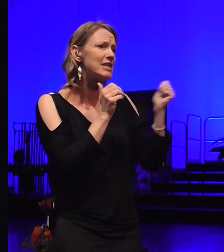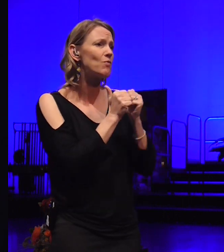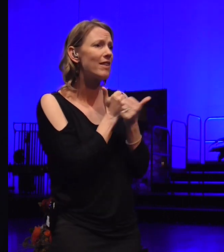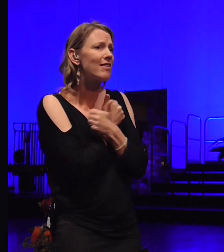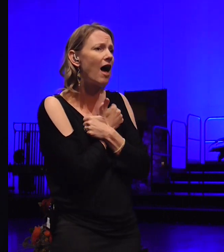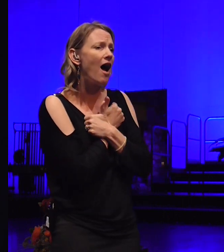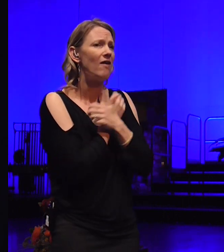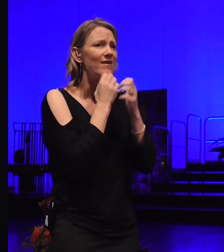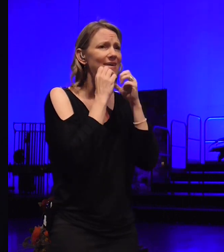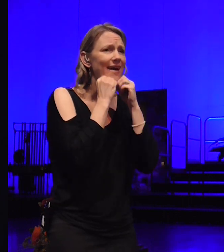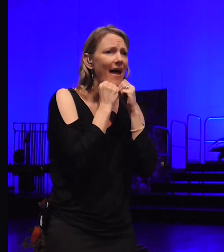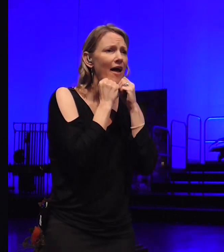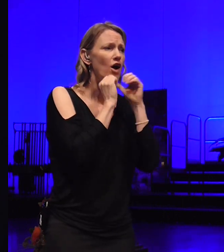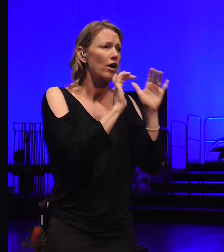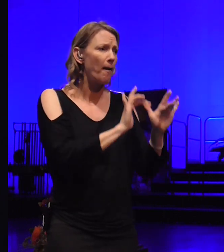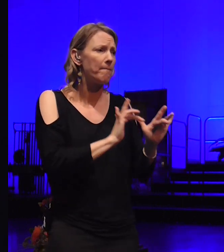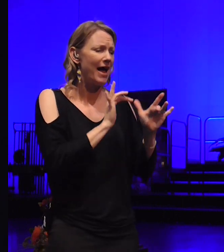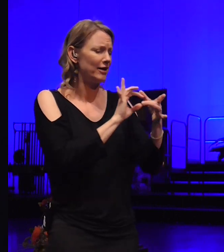with compassion.